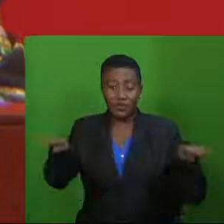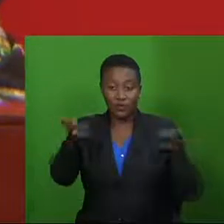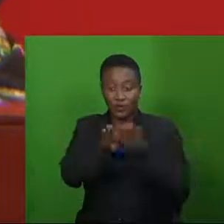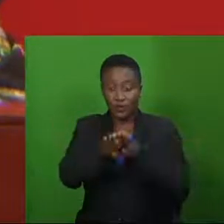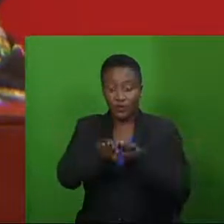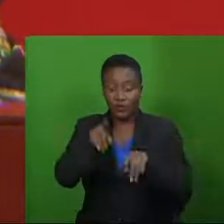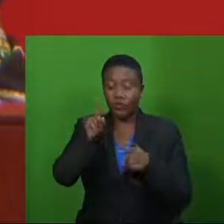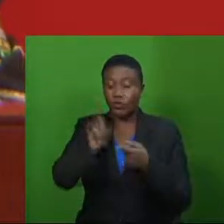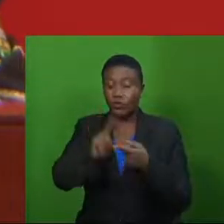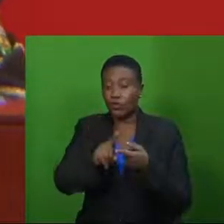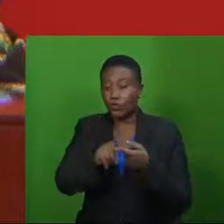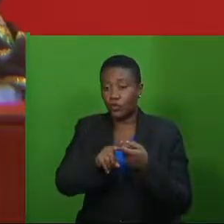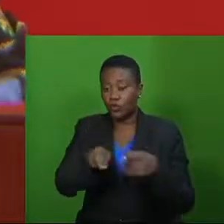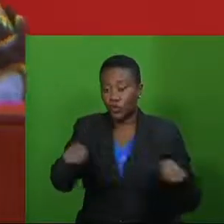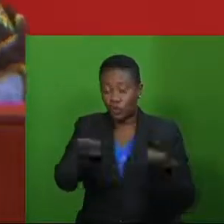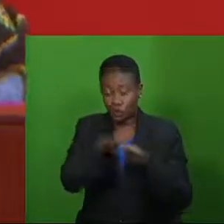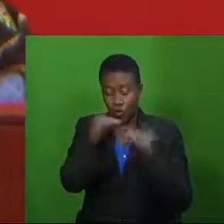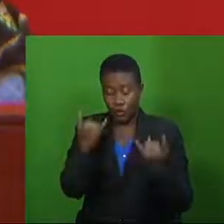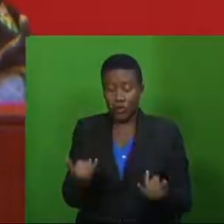to Tuesday,